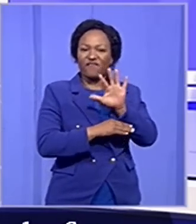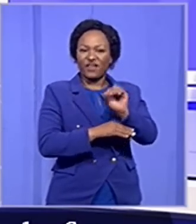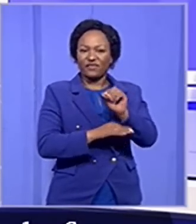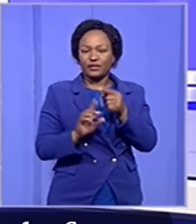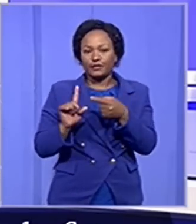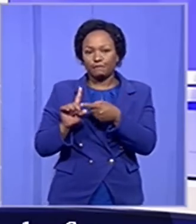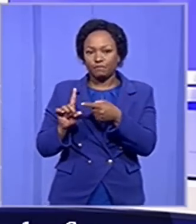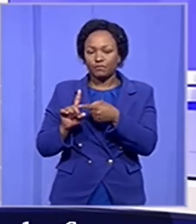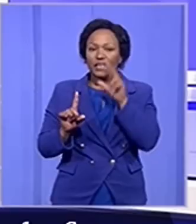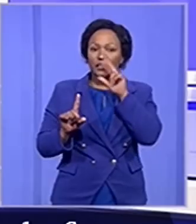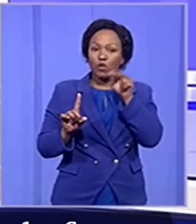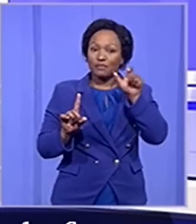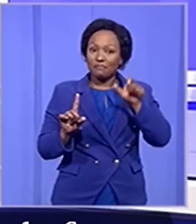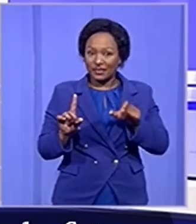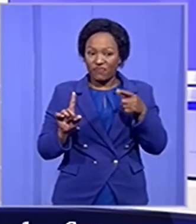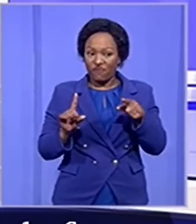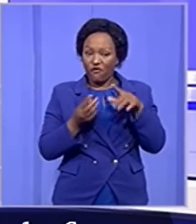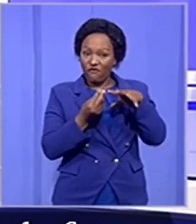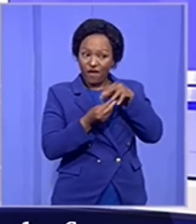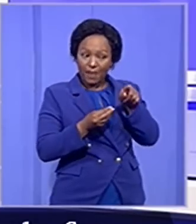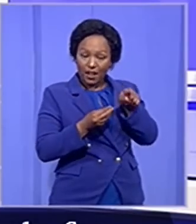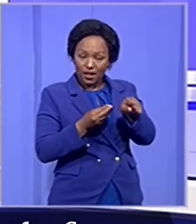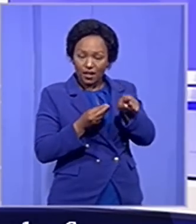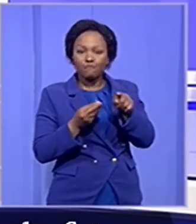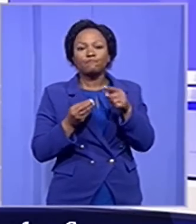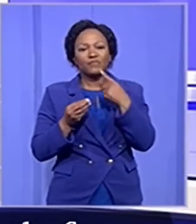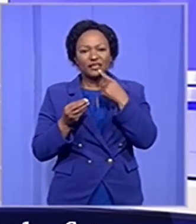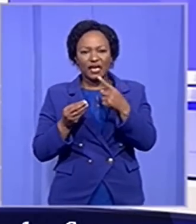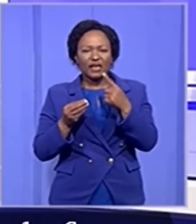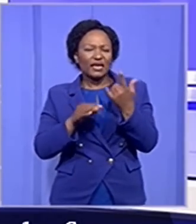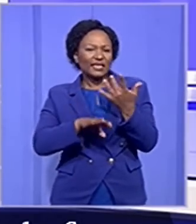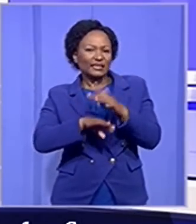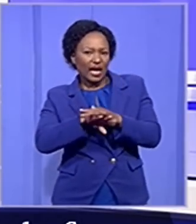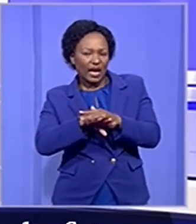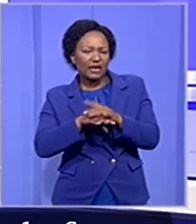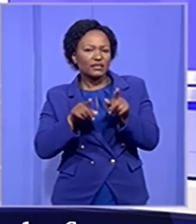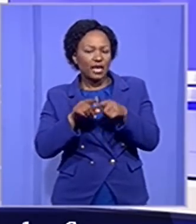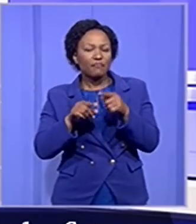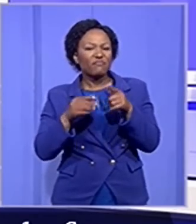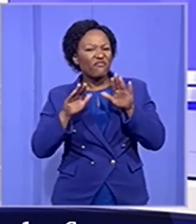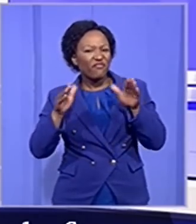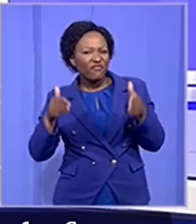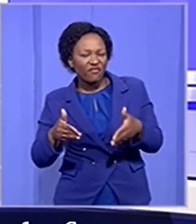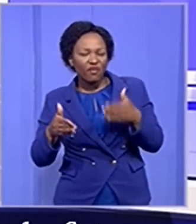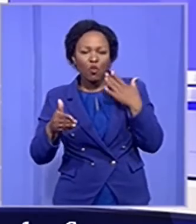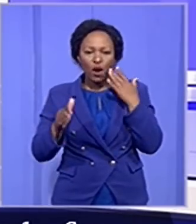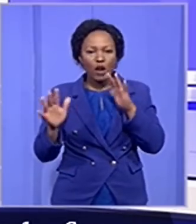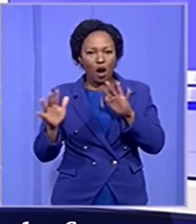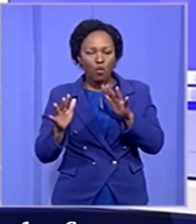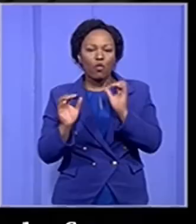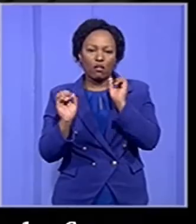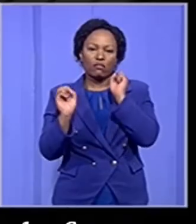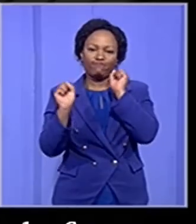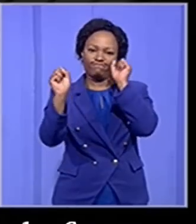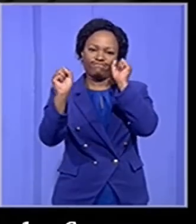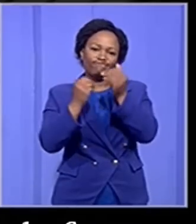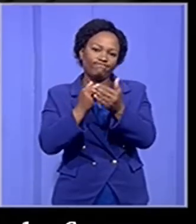Sebueledi sa lelapa la ga Sikwane a re dintlha tse di ka ga leso la gagwe le tirelo phitlho di tla latela.